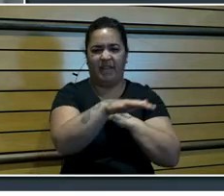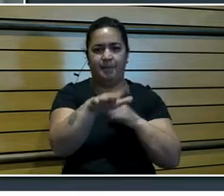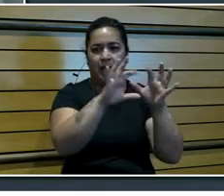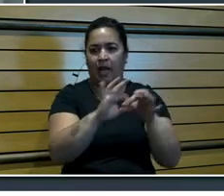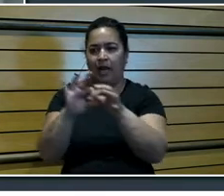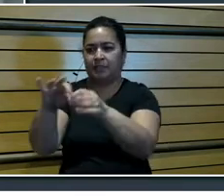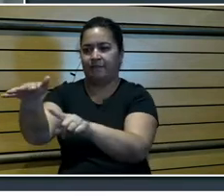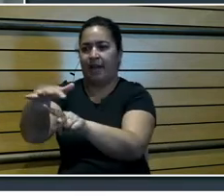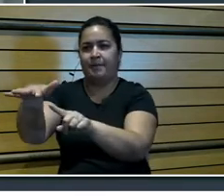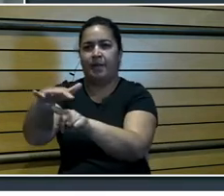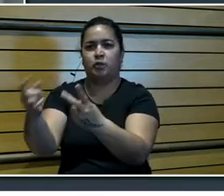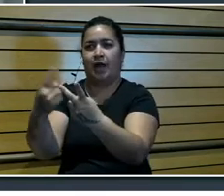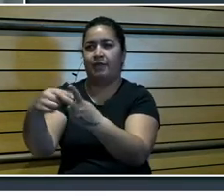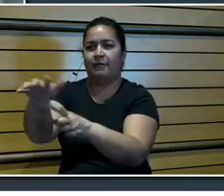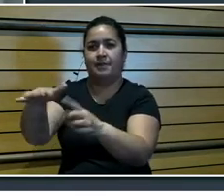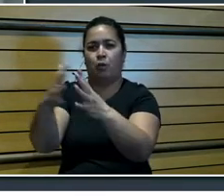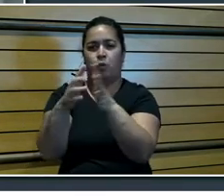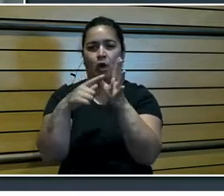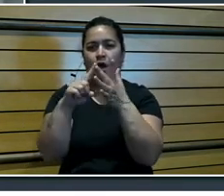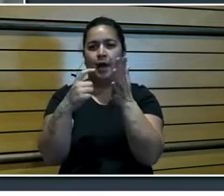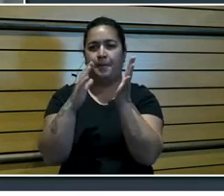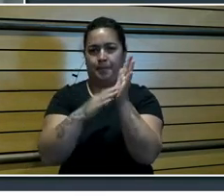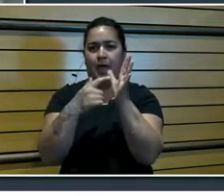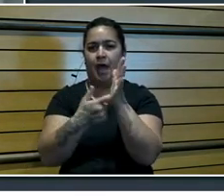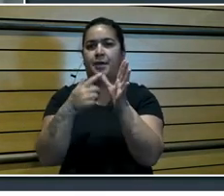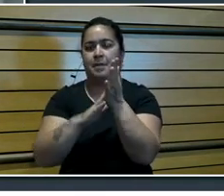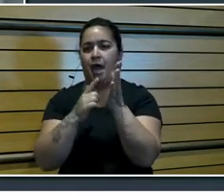Te Rua Hapia, and Te Wairoa.